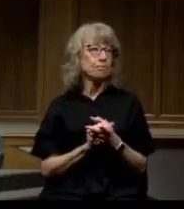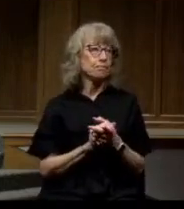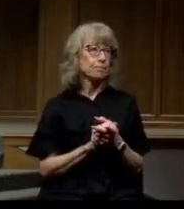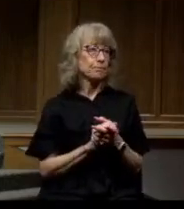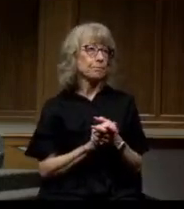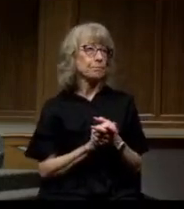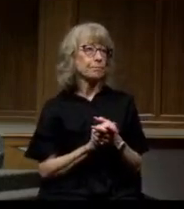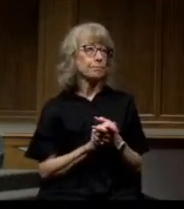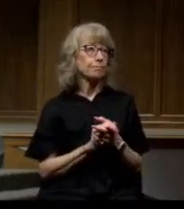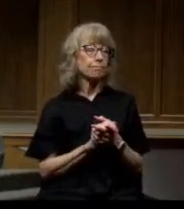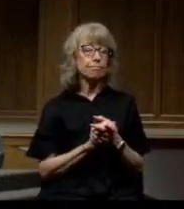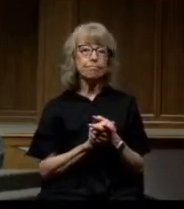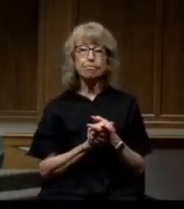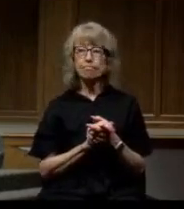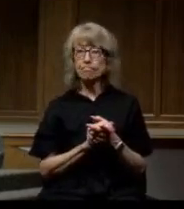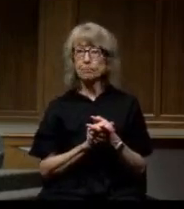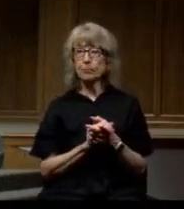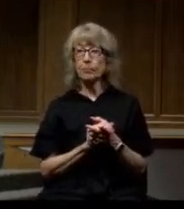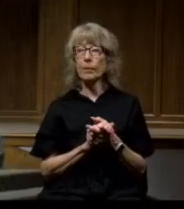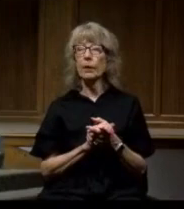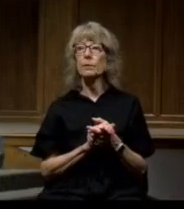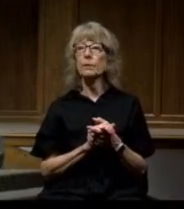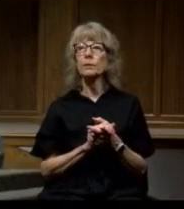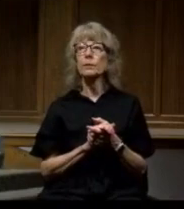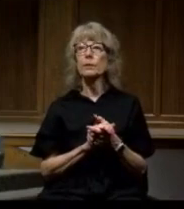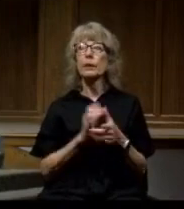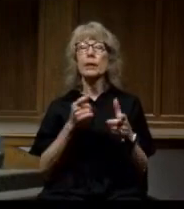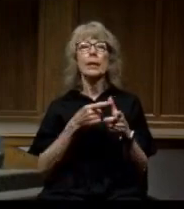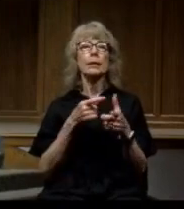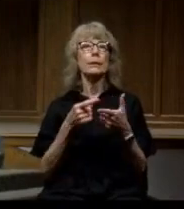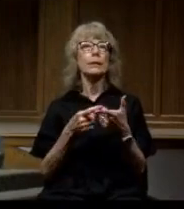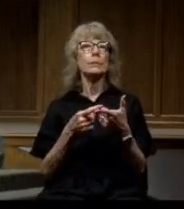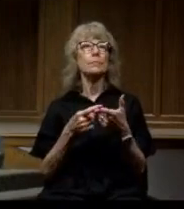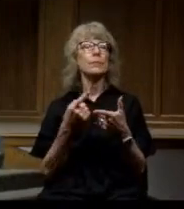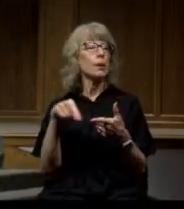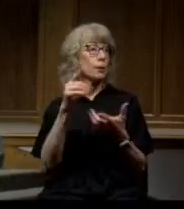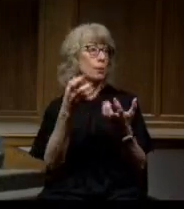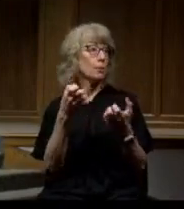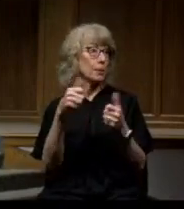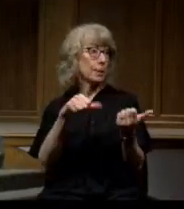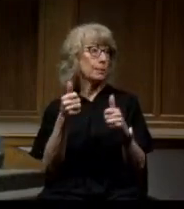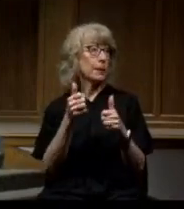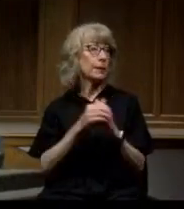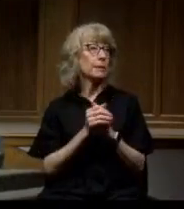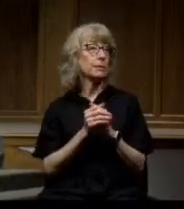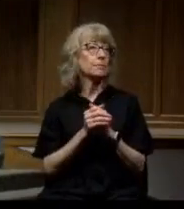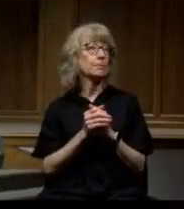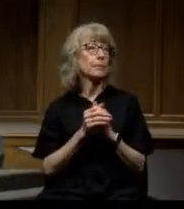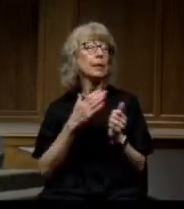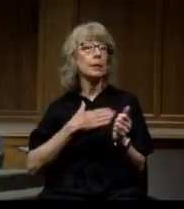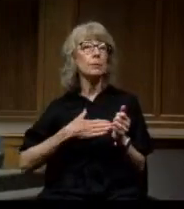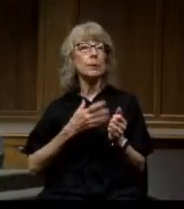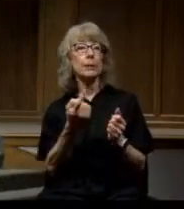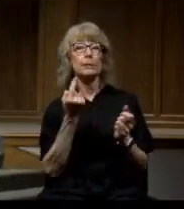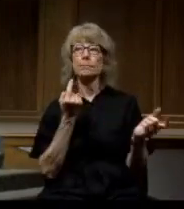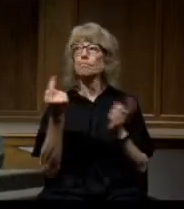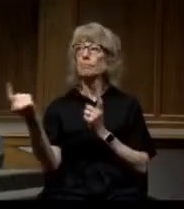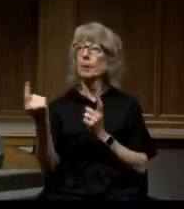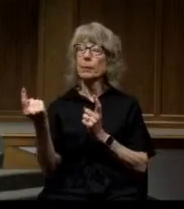a shepherd at each exit if you need to go pray with someone. And then if you'd like to get baptized, I'd like to encourage you to come down to the